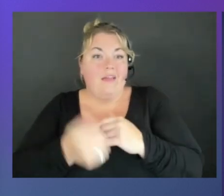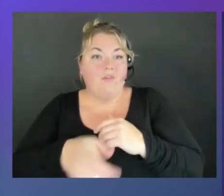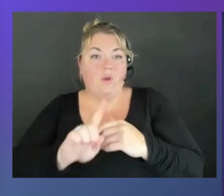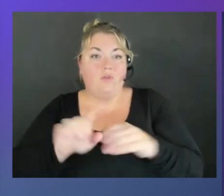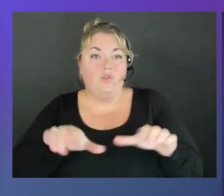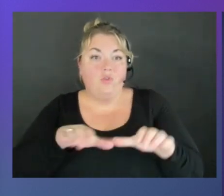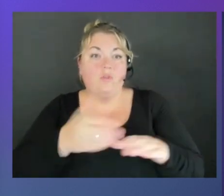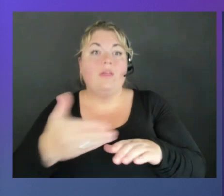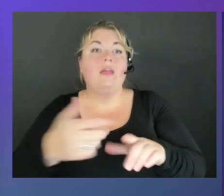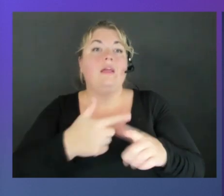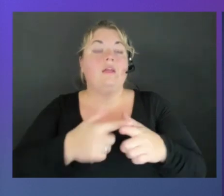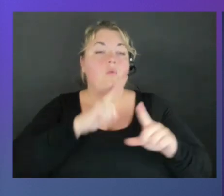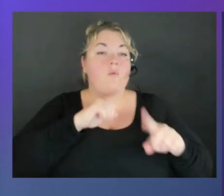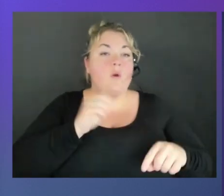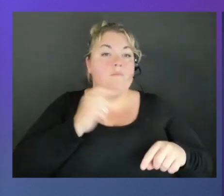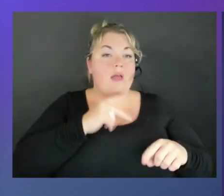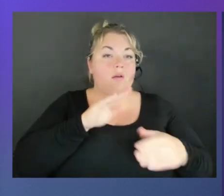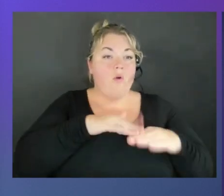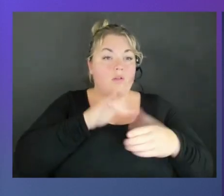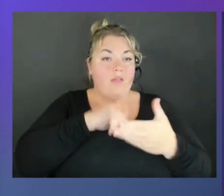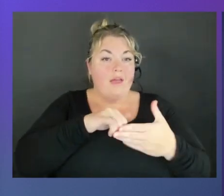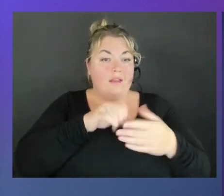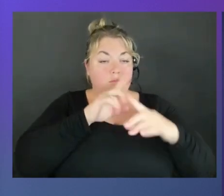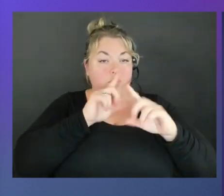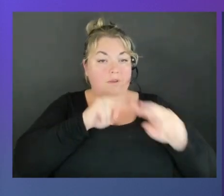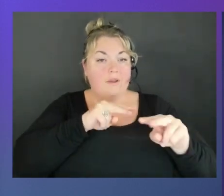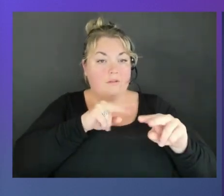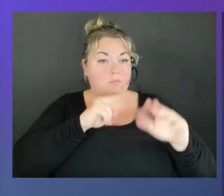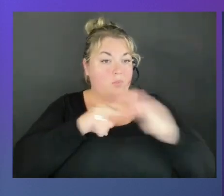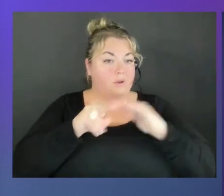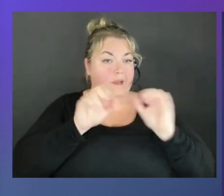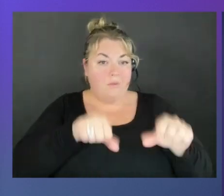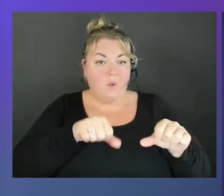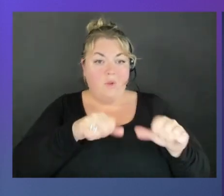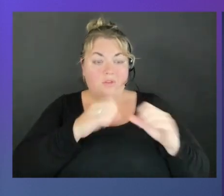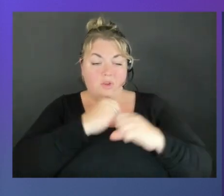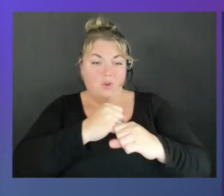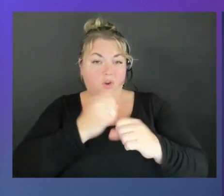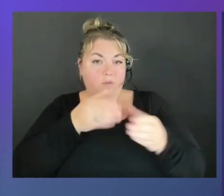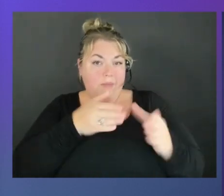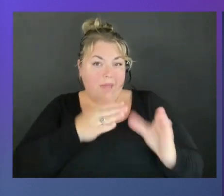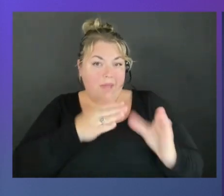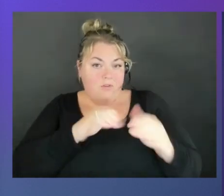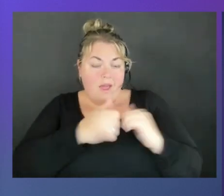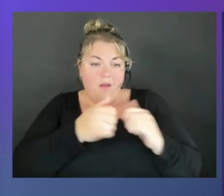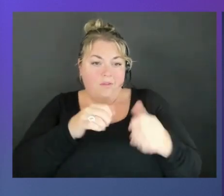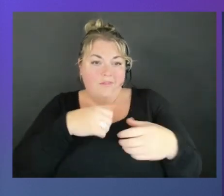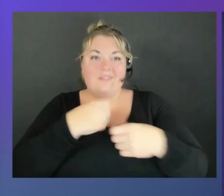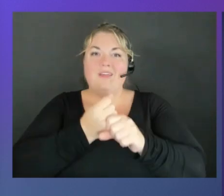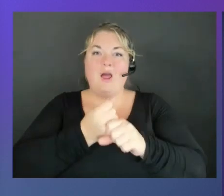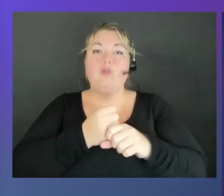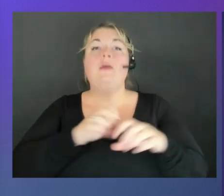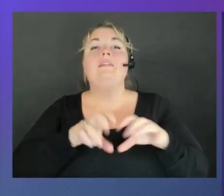report back on it in a predictable and secure manner? Like, how is the sausage made in the background?